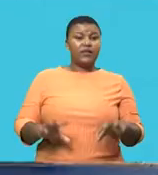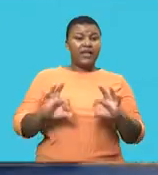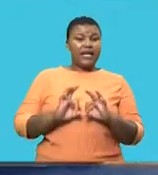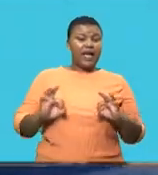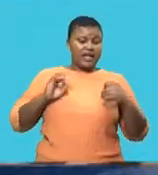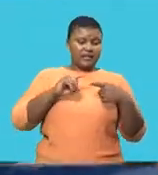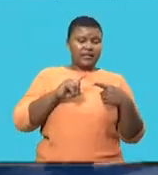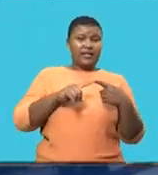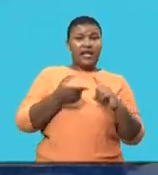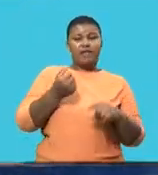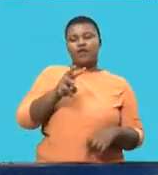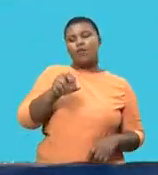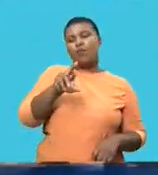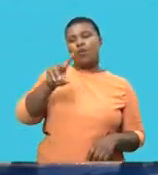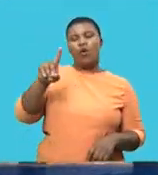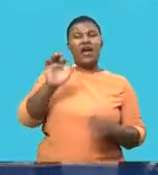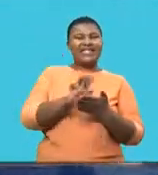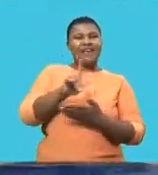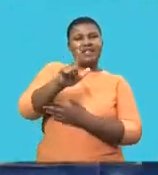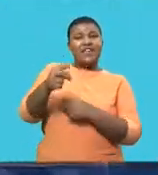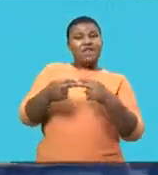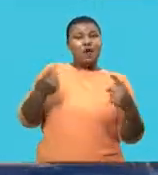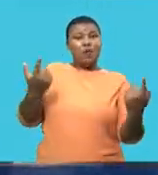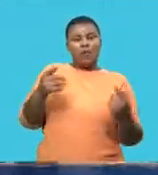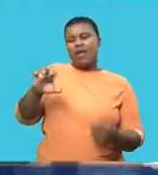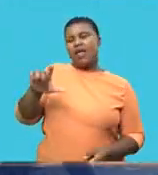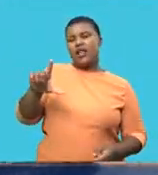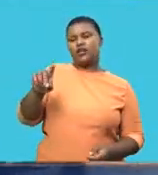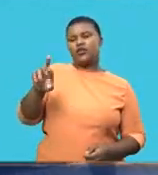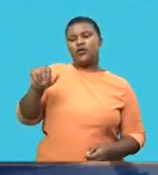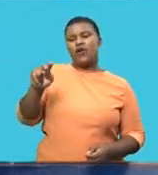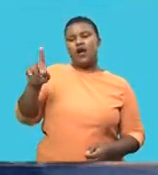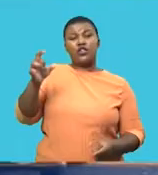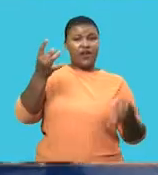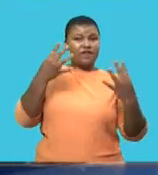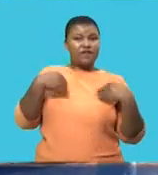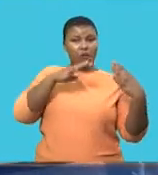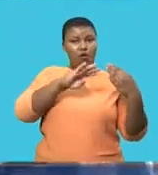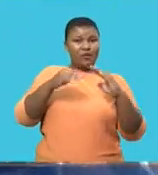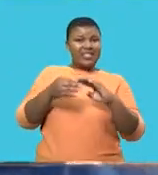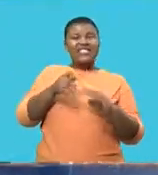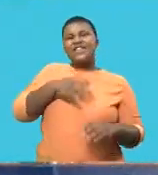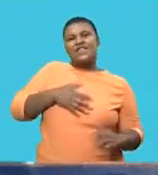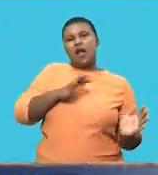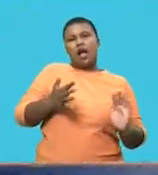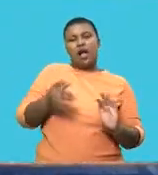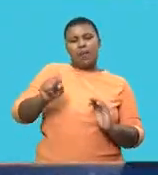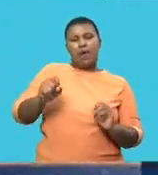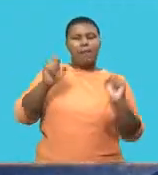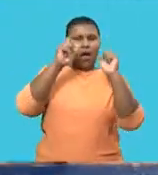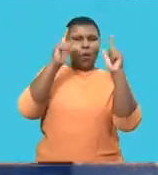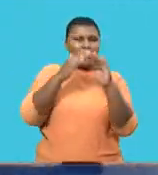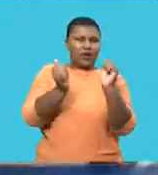Ward 17 in Eldorado Park gives us the views of community residents and members on how they feel about this